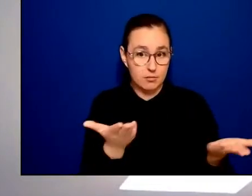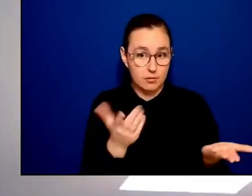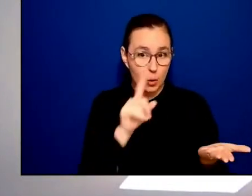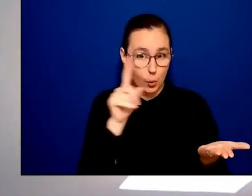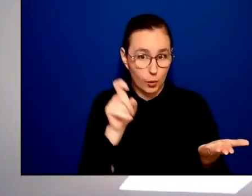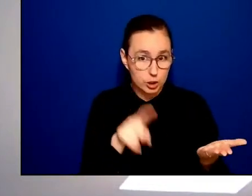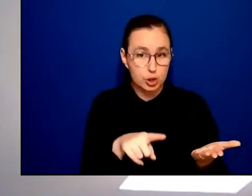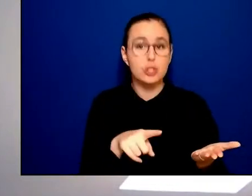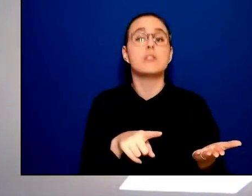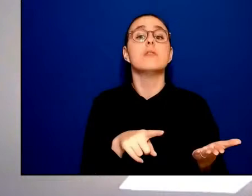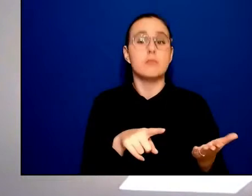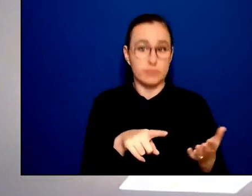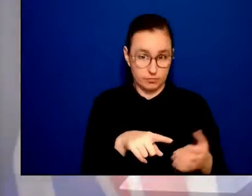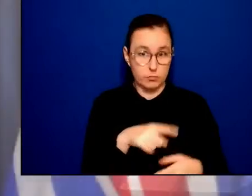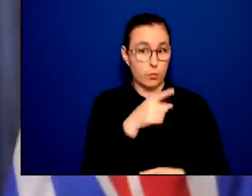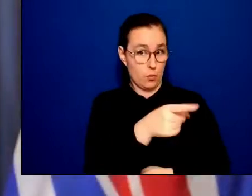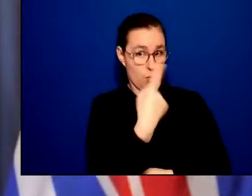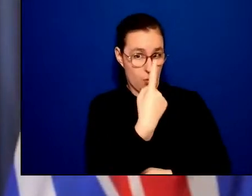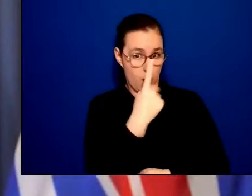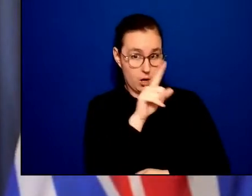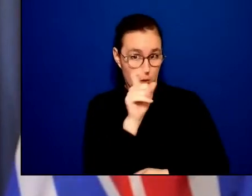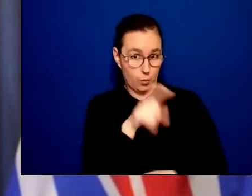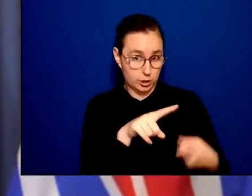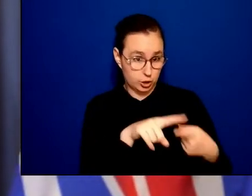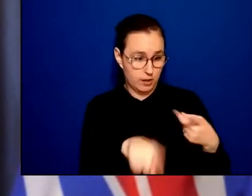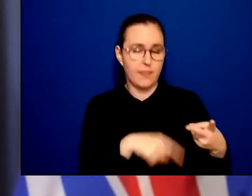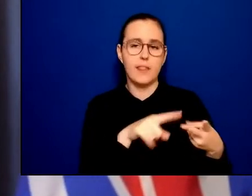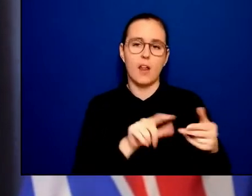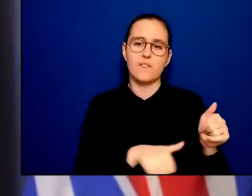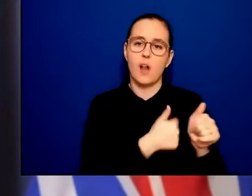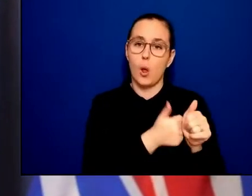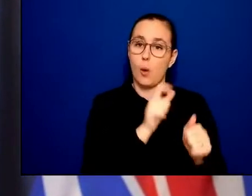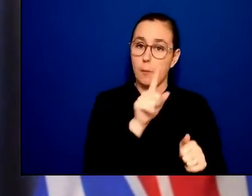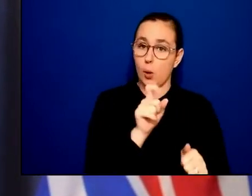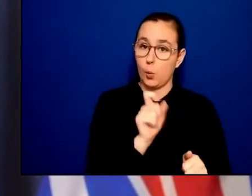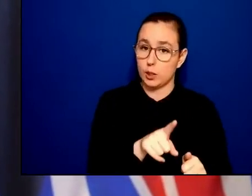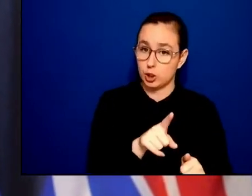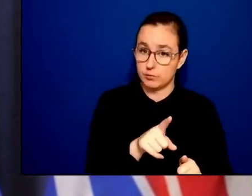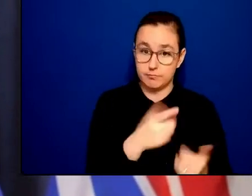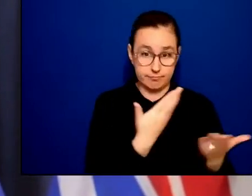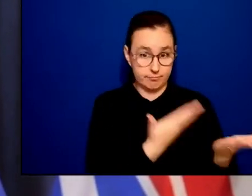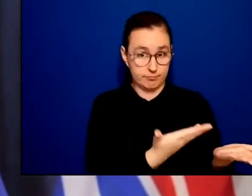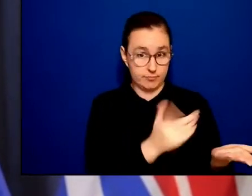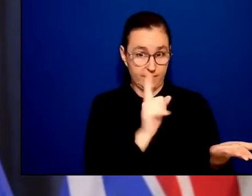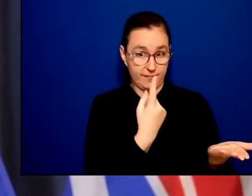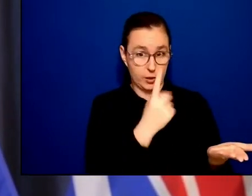question and 1 follow-up. Our first question today goes to Richard Zussman, Global News.